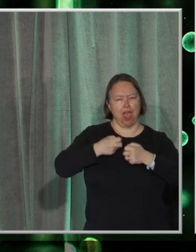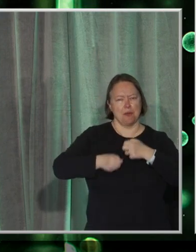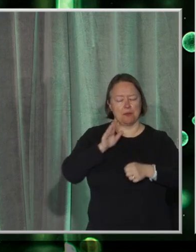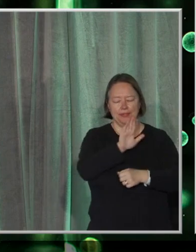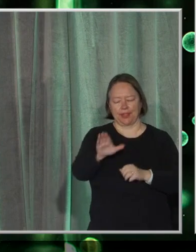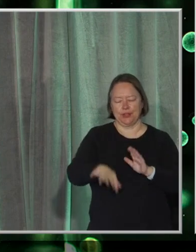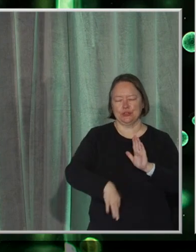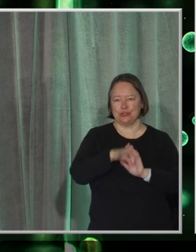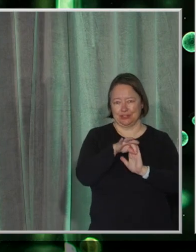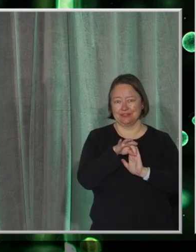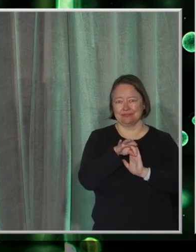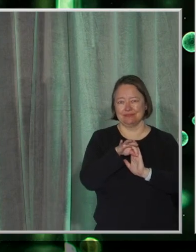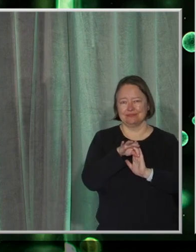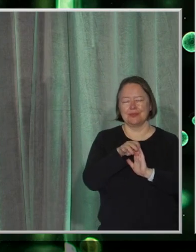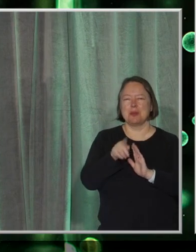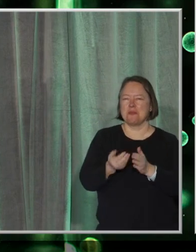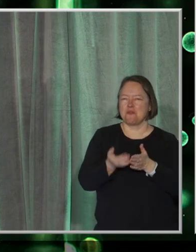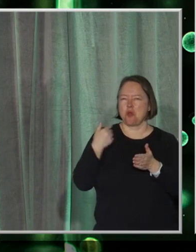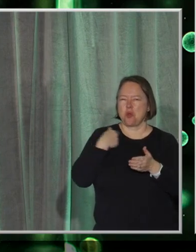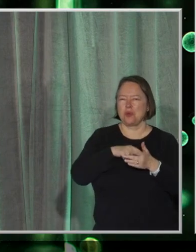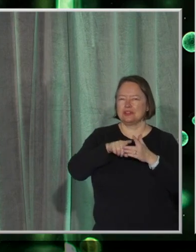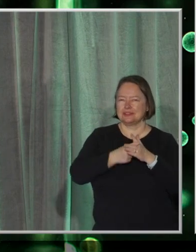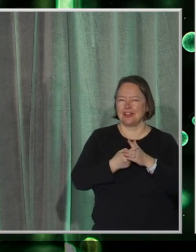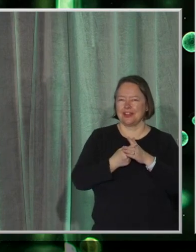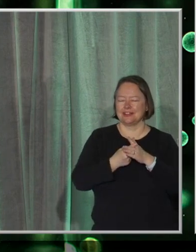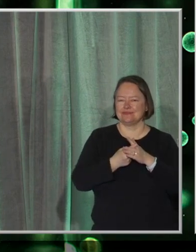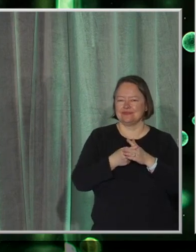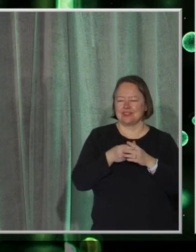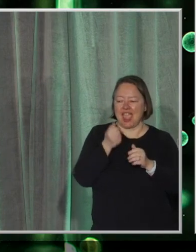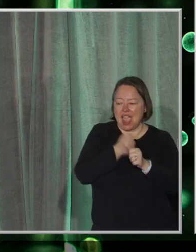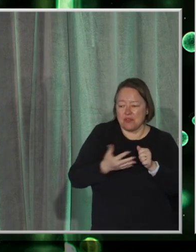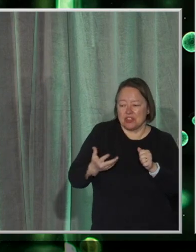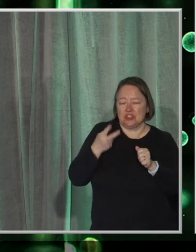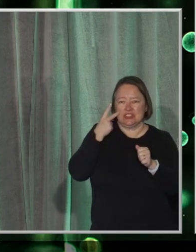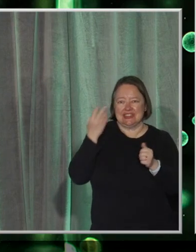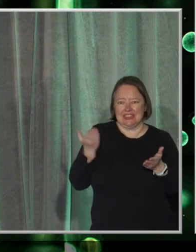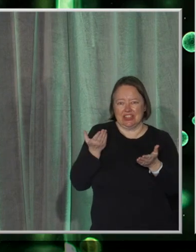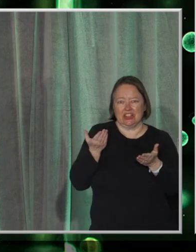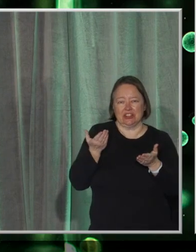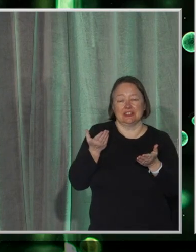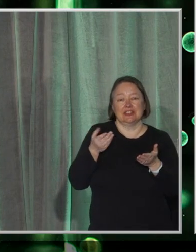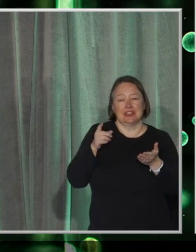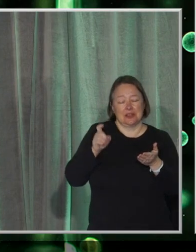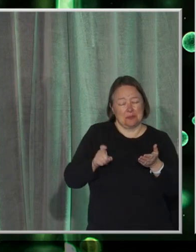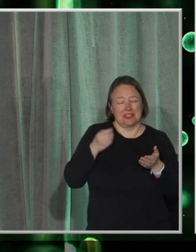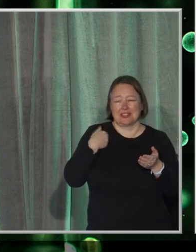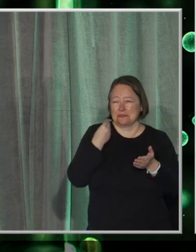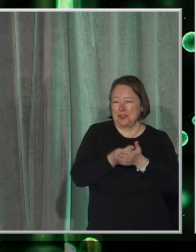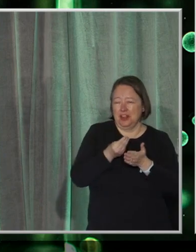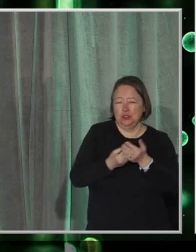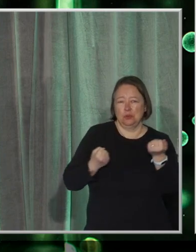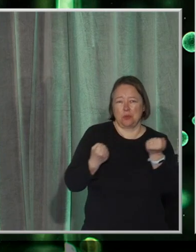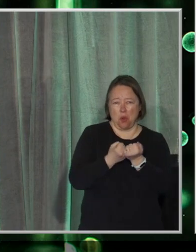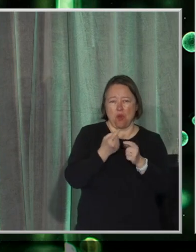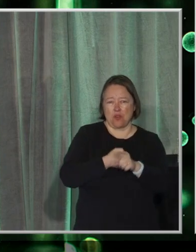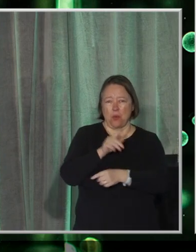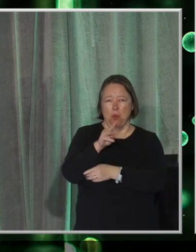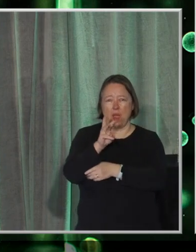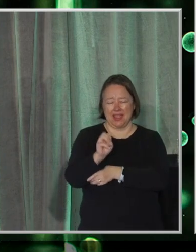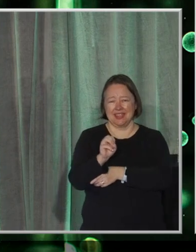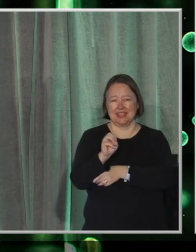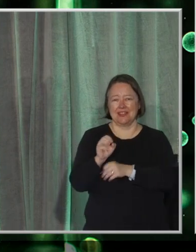choosing. But before we get started, nothing you see here today would be possible without the continued financial support of the Wege